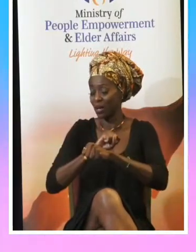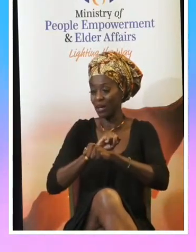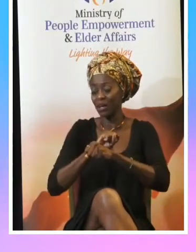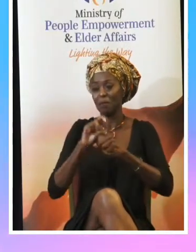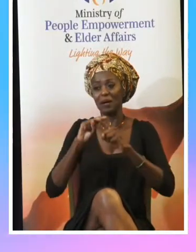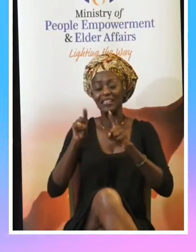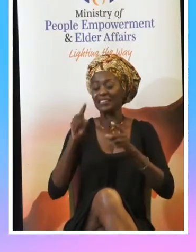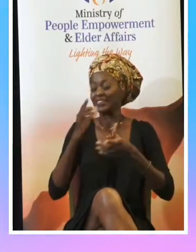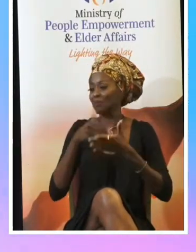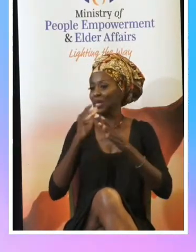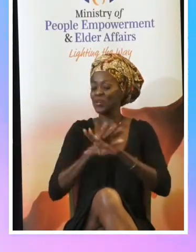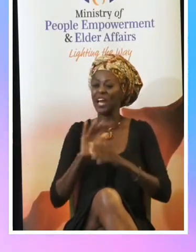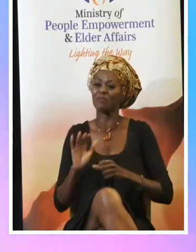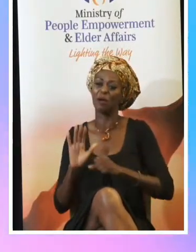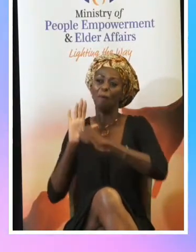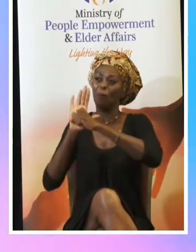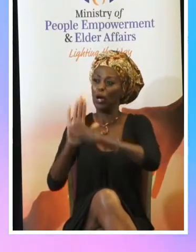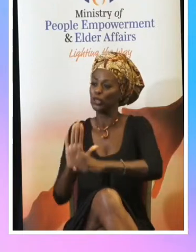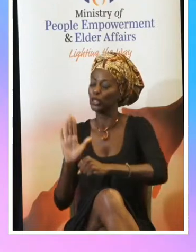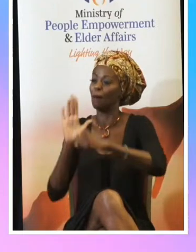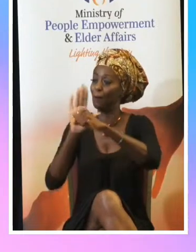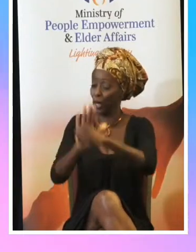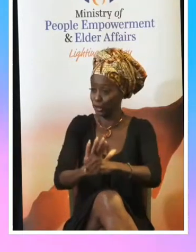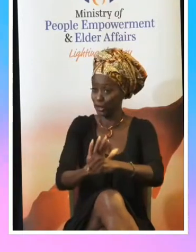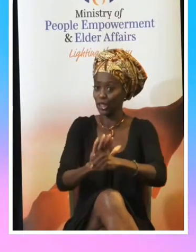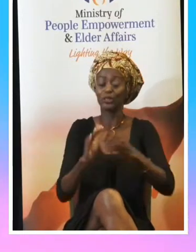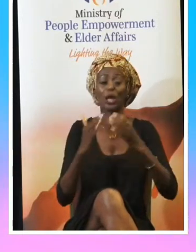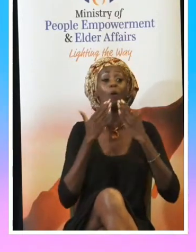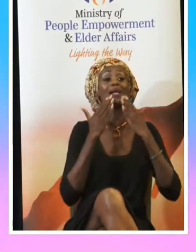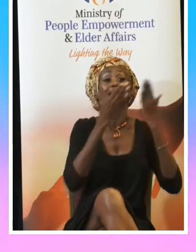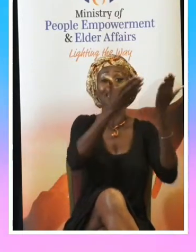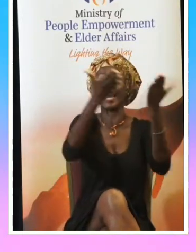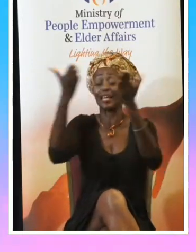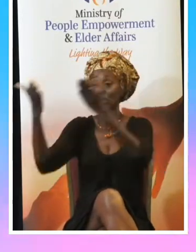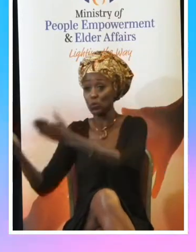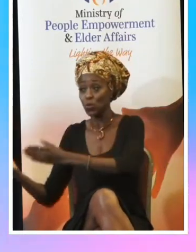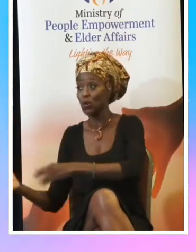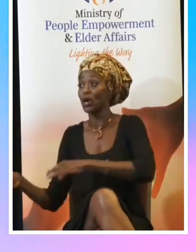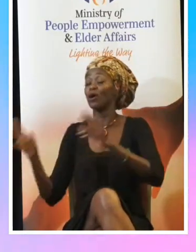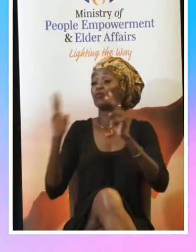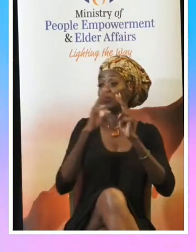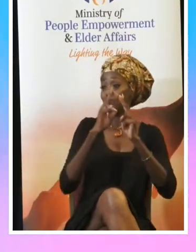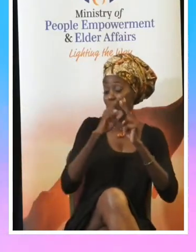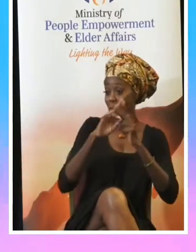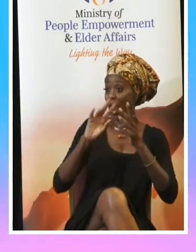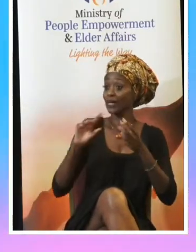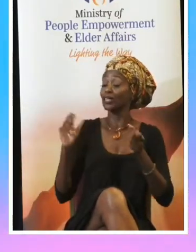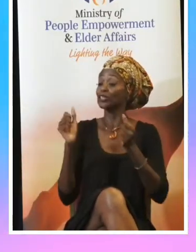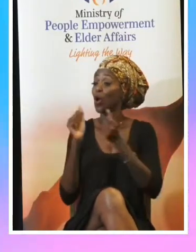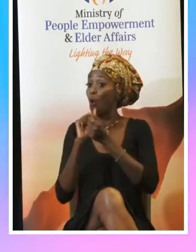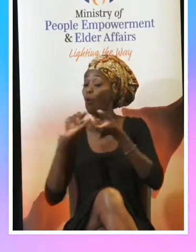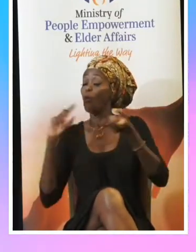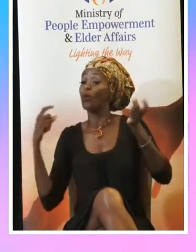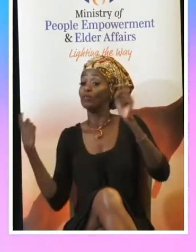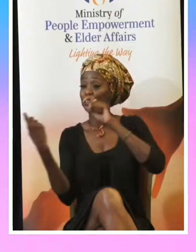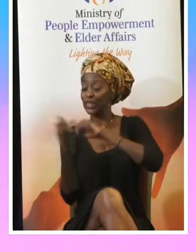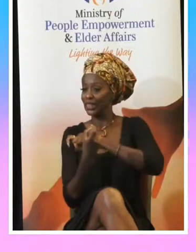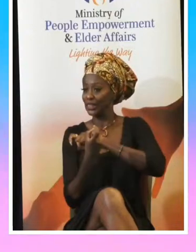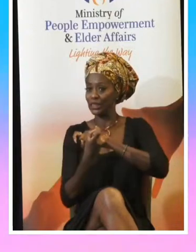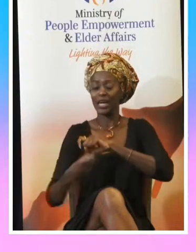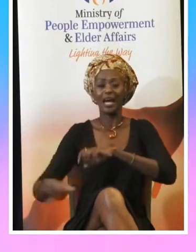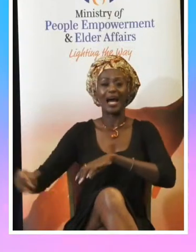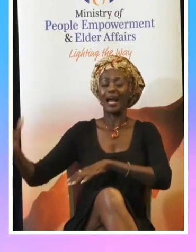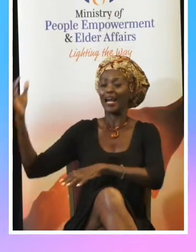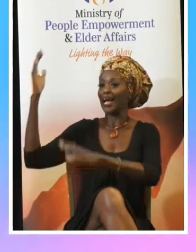things we need. But I want to thank you for being here, for being partners in this process of change. And I look forward to what this year has in store for all of